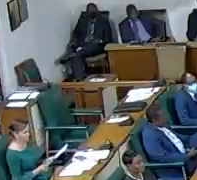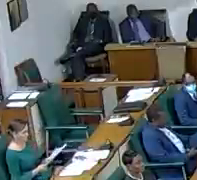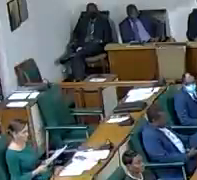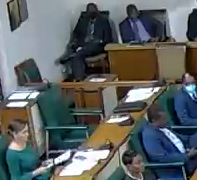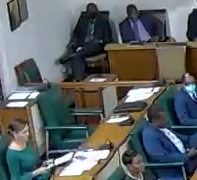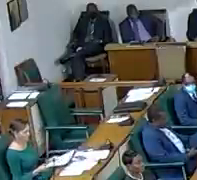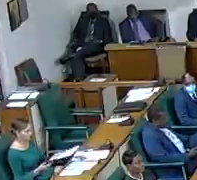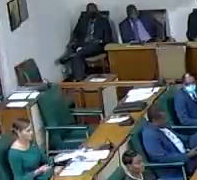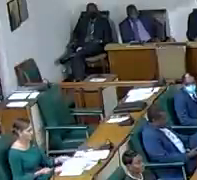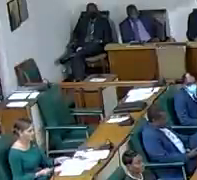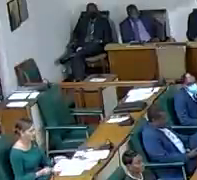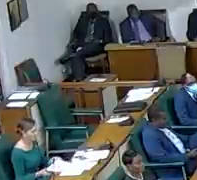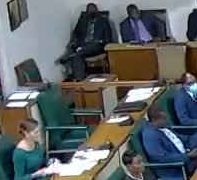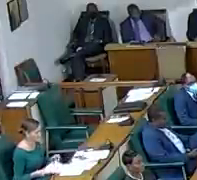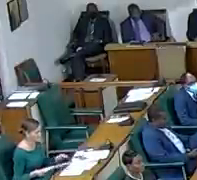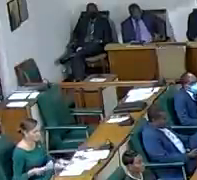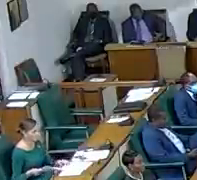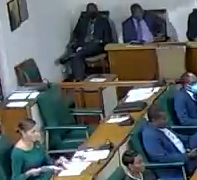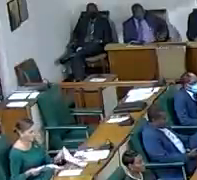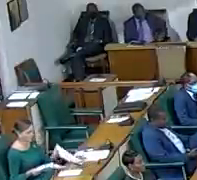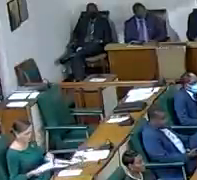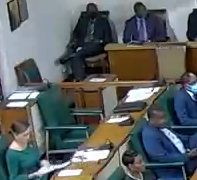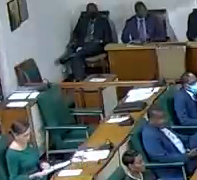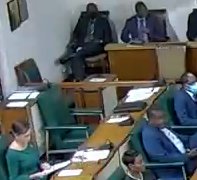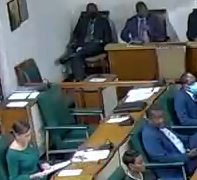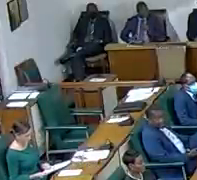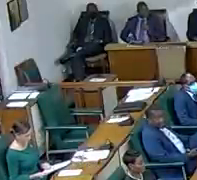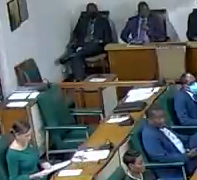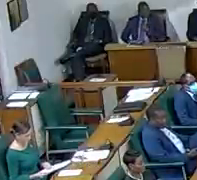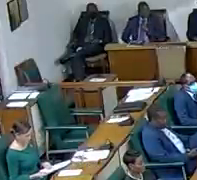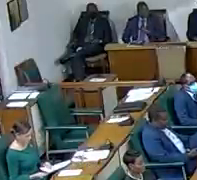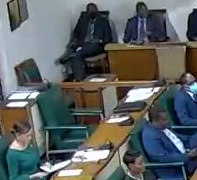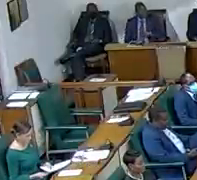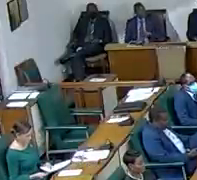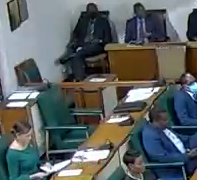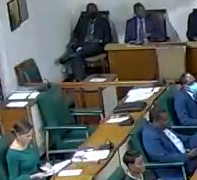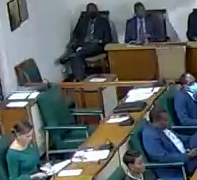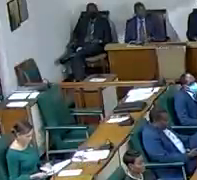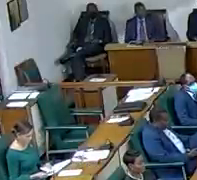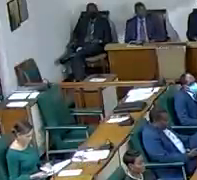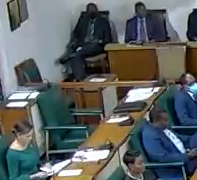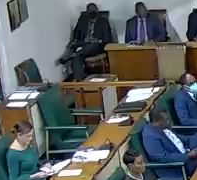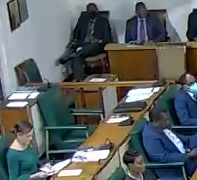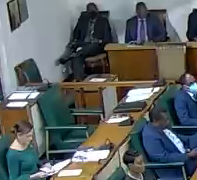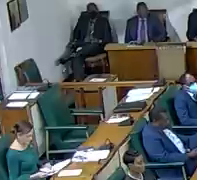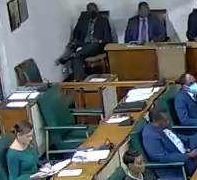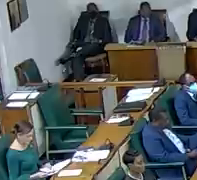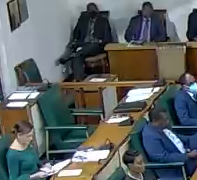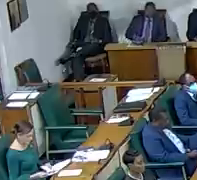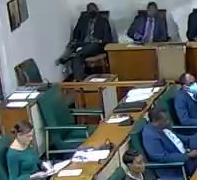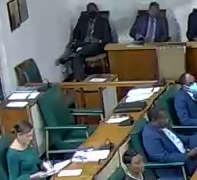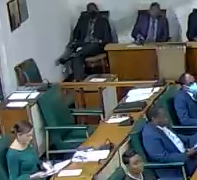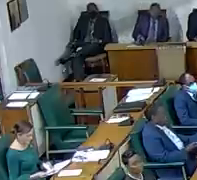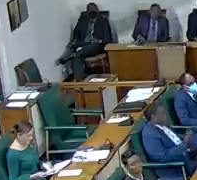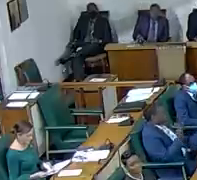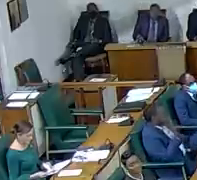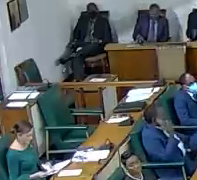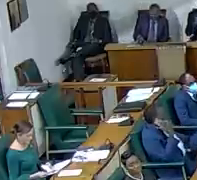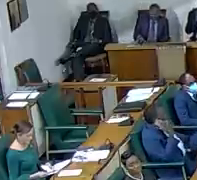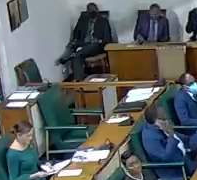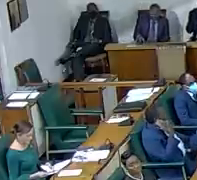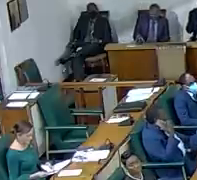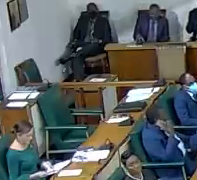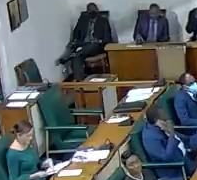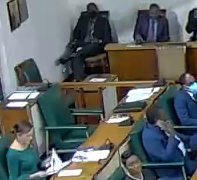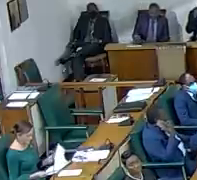Madam Speaker, I beg you to give notice that at the next meeting of the House, I'll move to introduce and have read a first time a